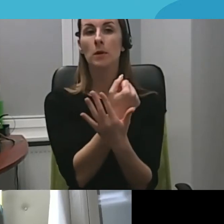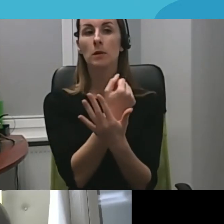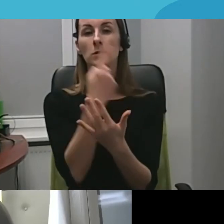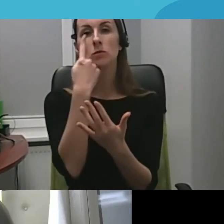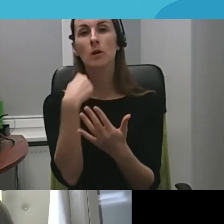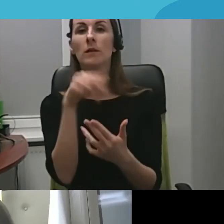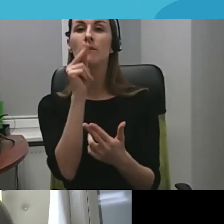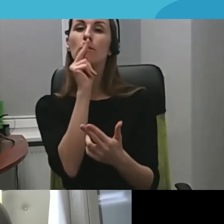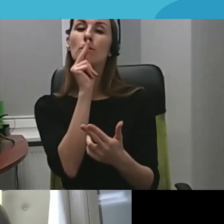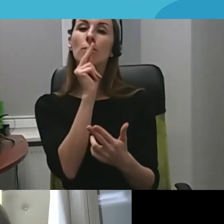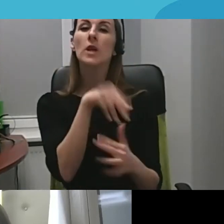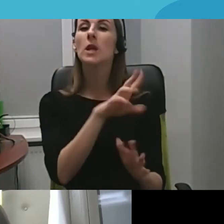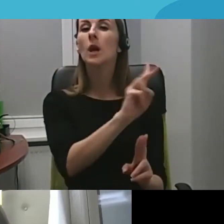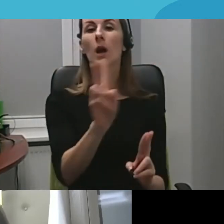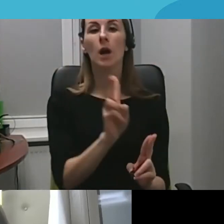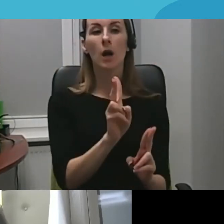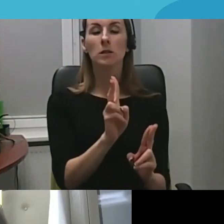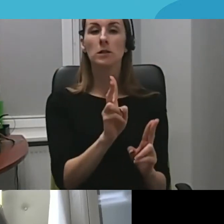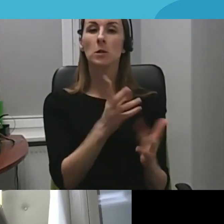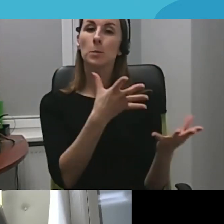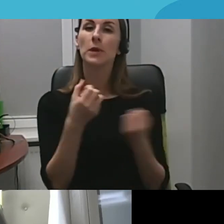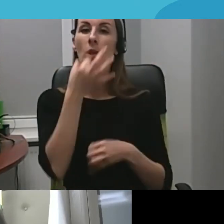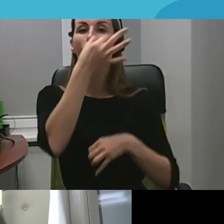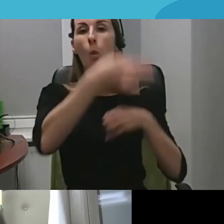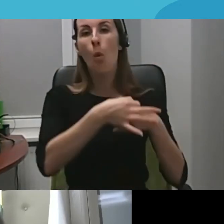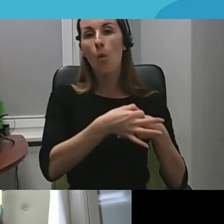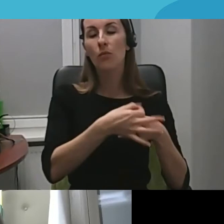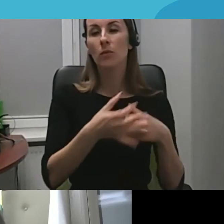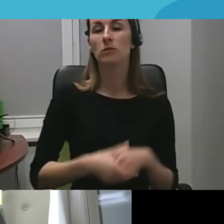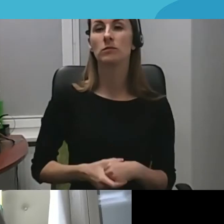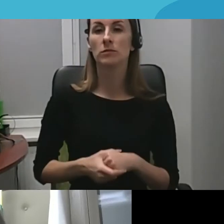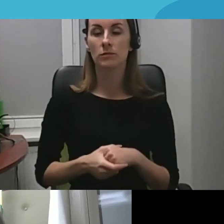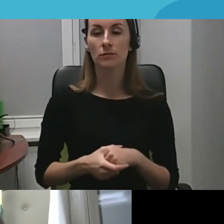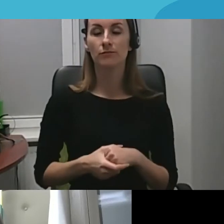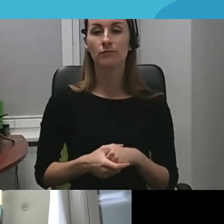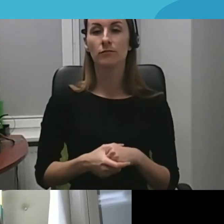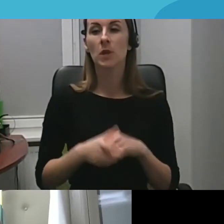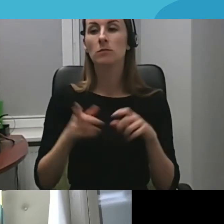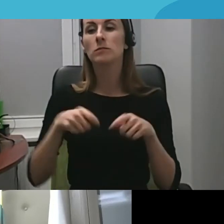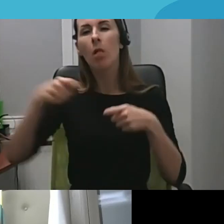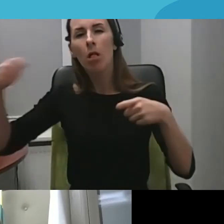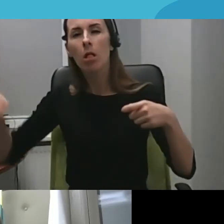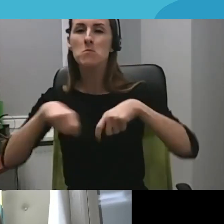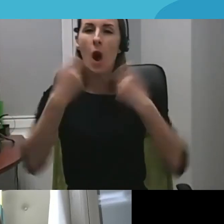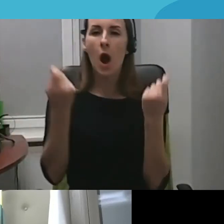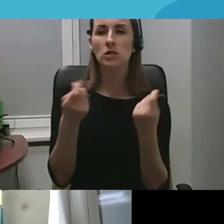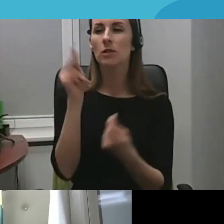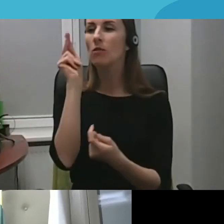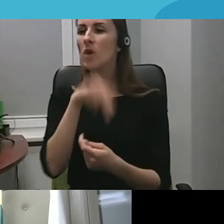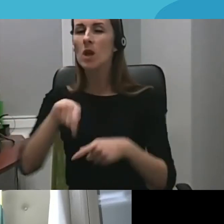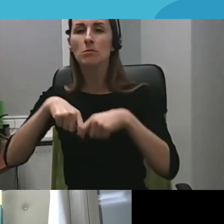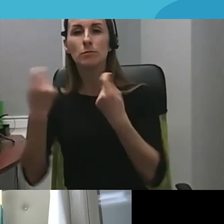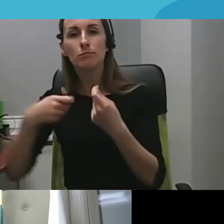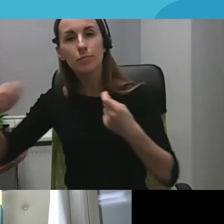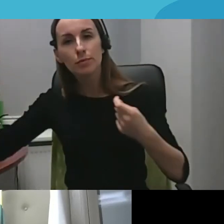ongoing human rights violations and ongoing crimes, we can speak about the of course